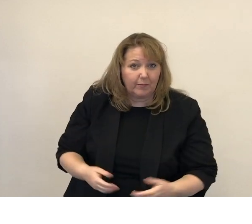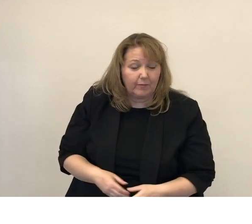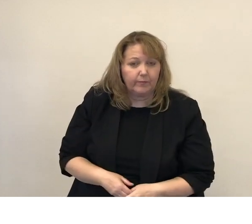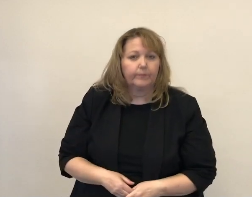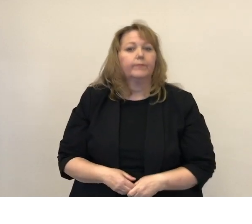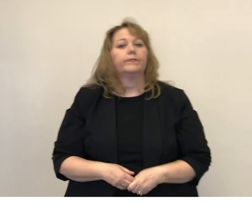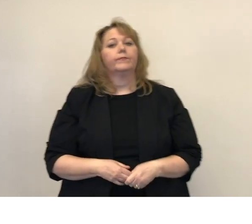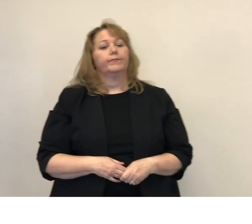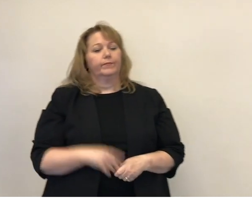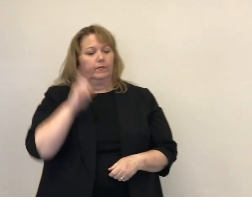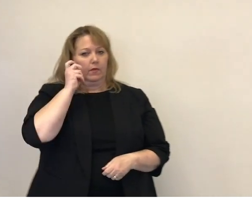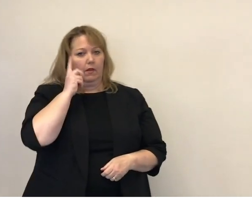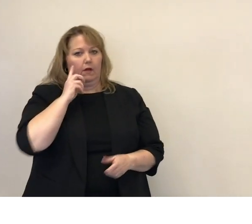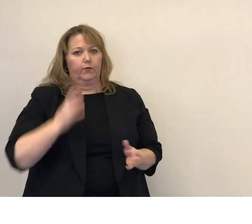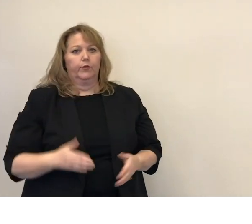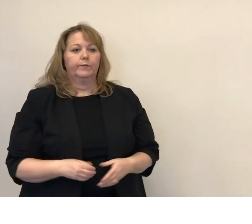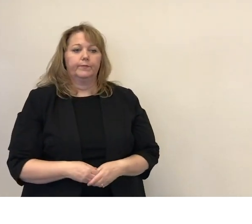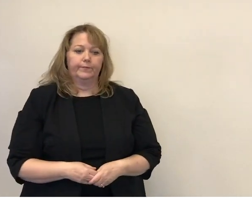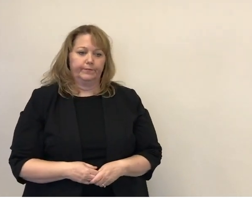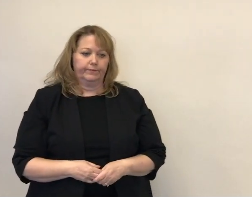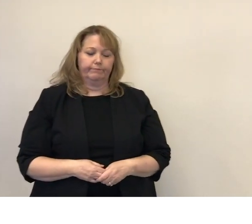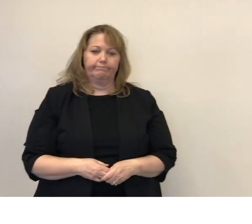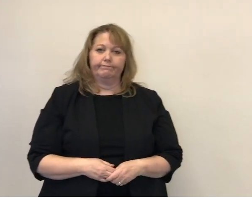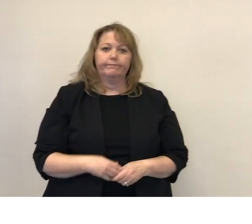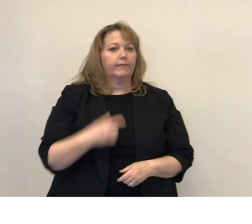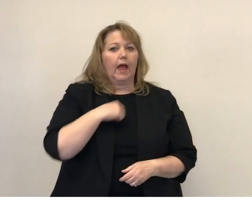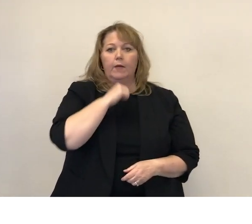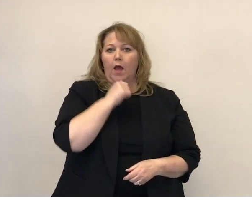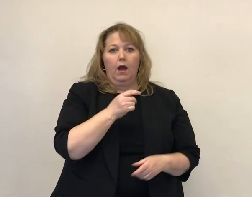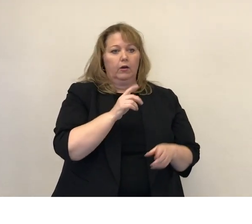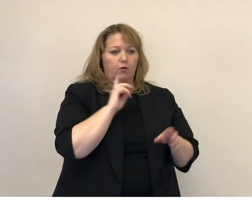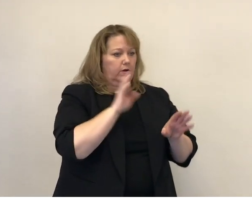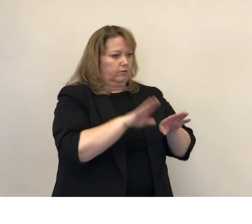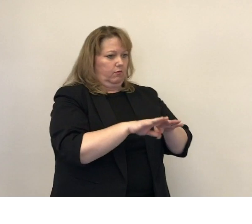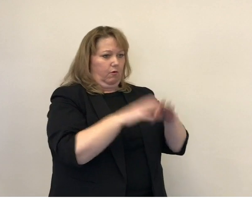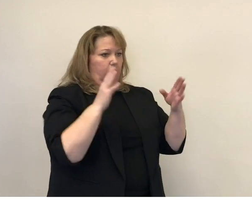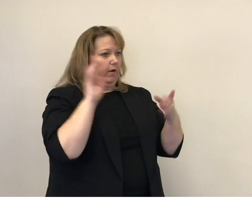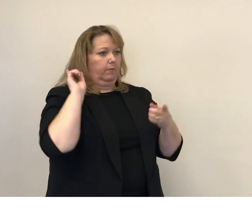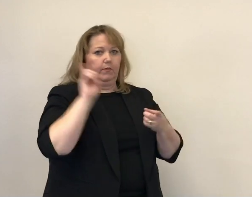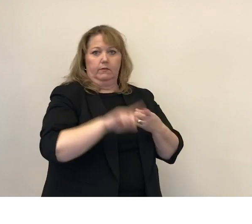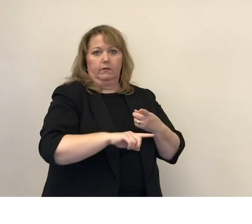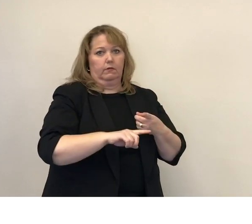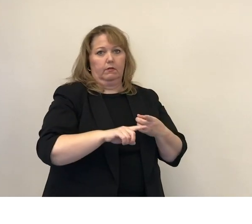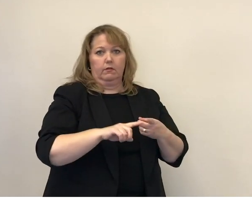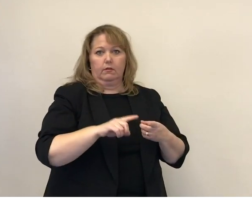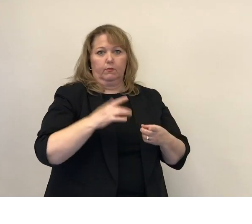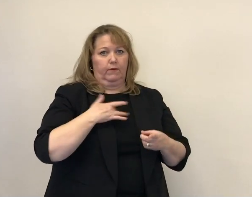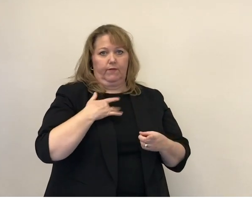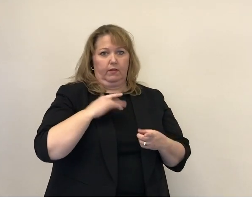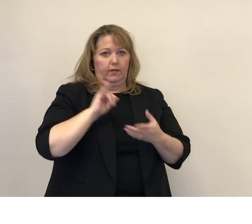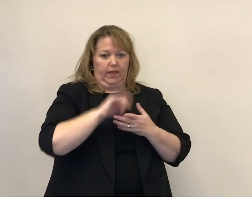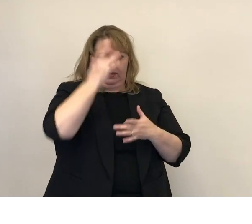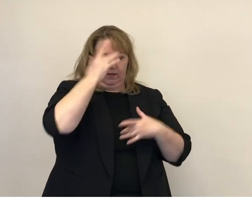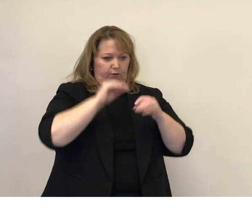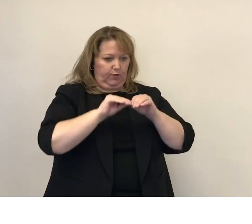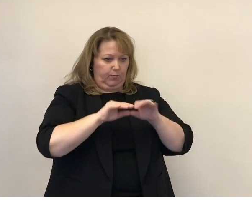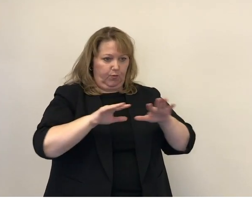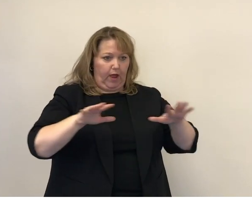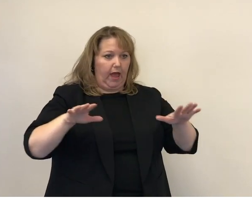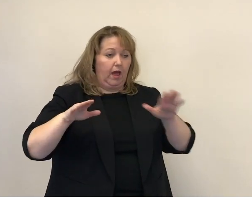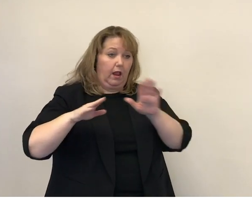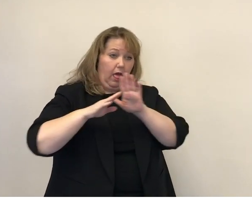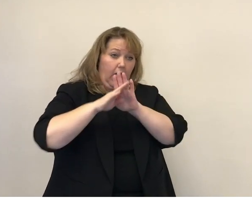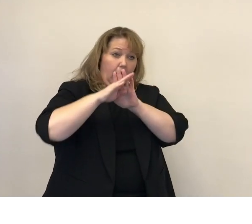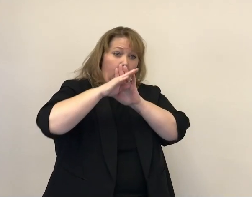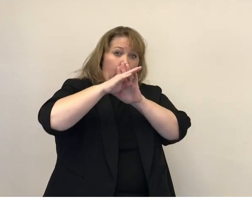I feel confident that we are in a good position as it relates to the spread of the virus, the